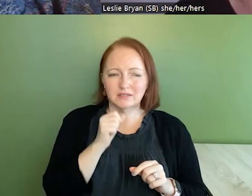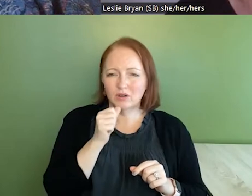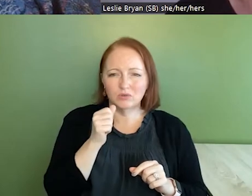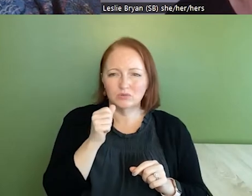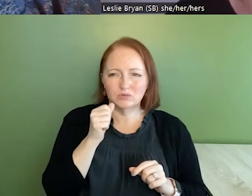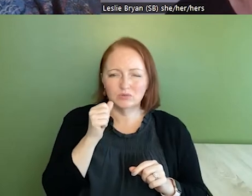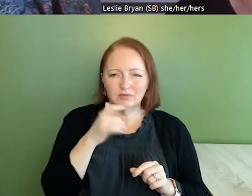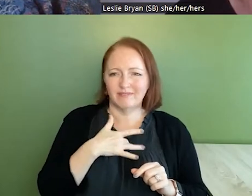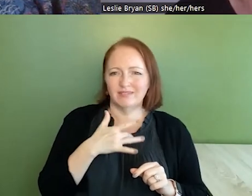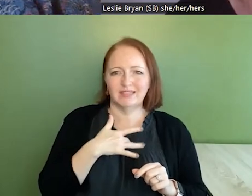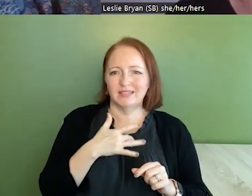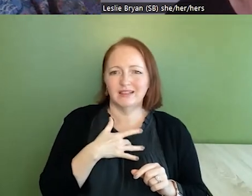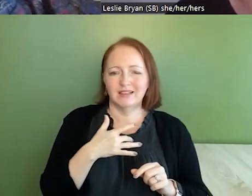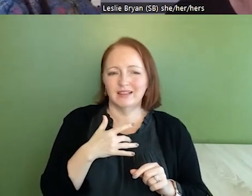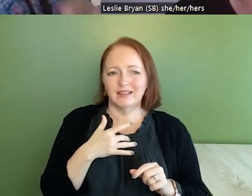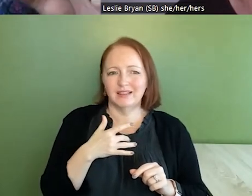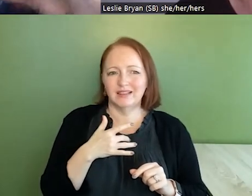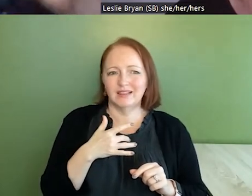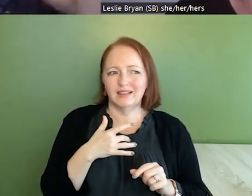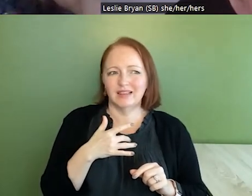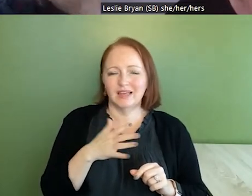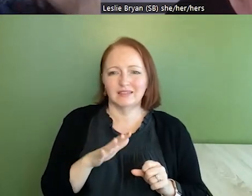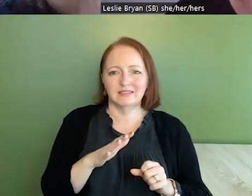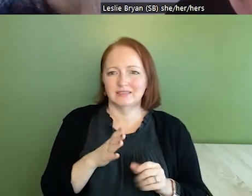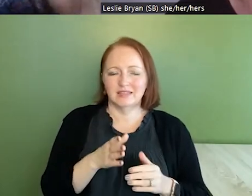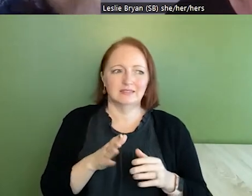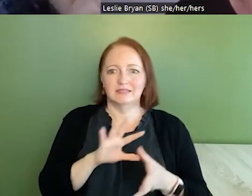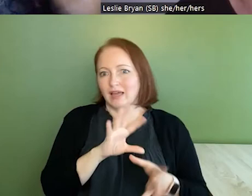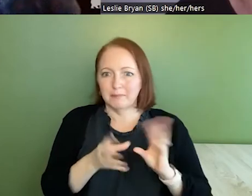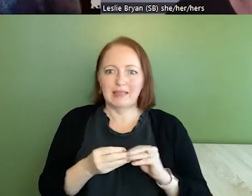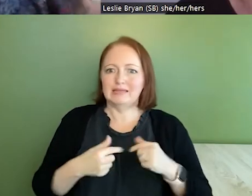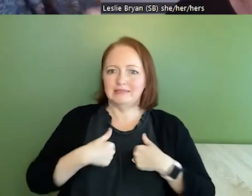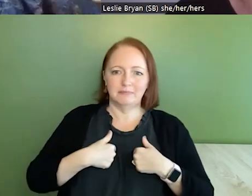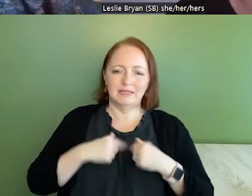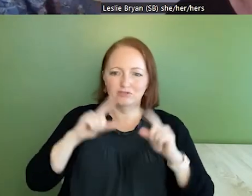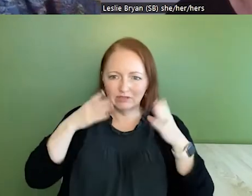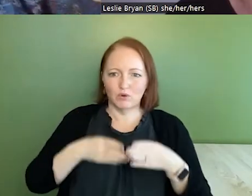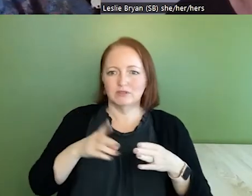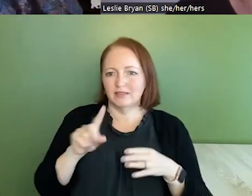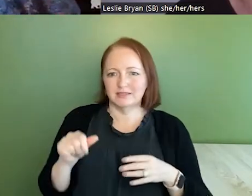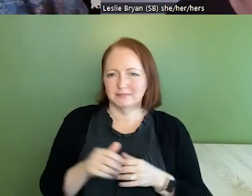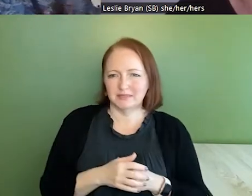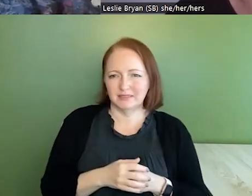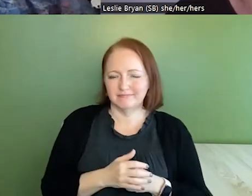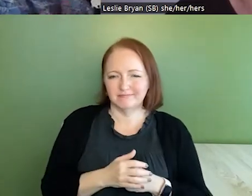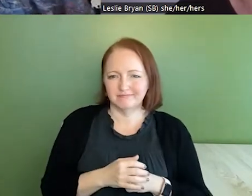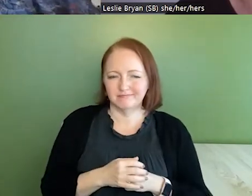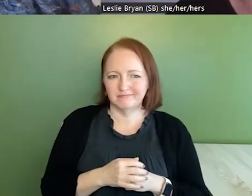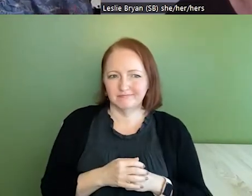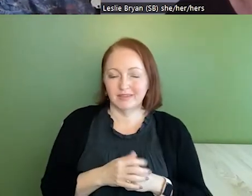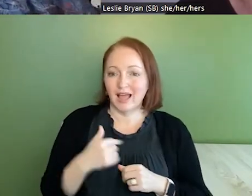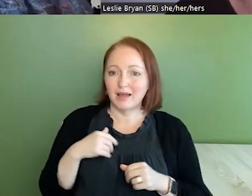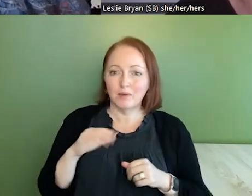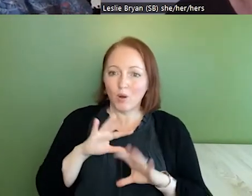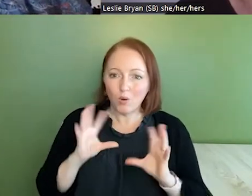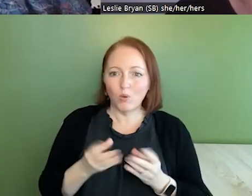I really don't feel like that it's the completeness of me is like just focusing on this disability. I'm a whole person